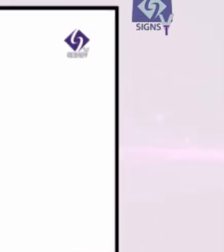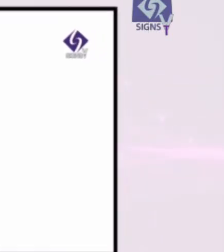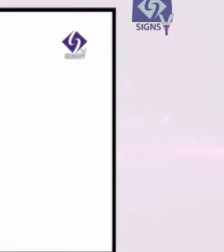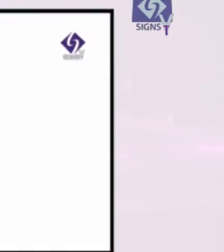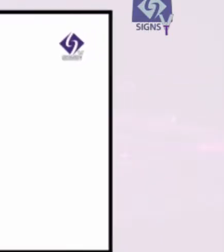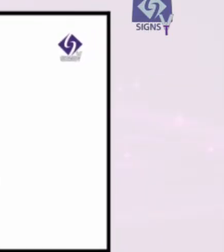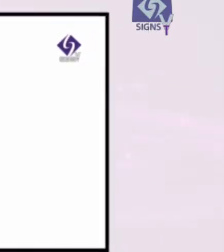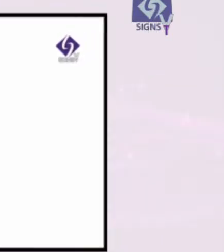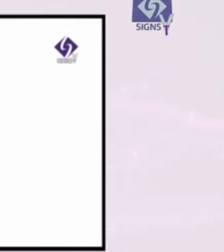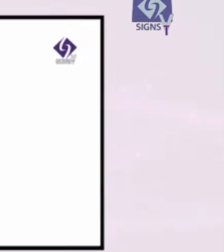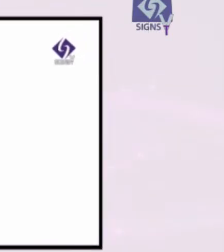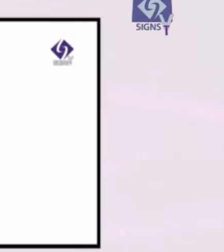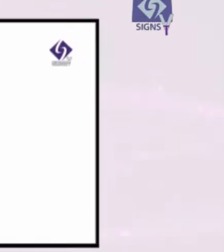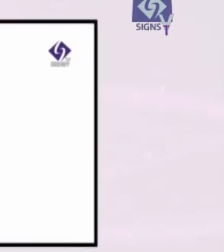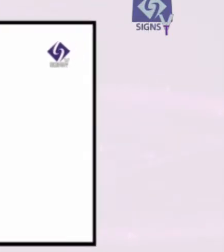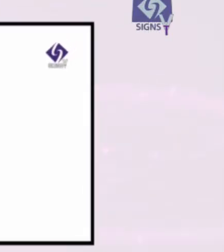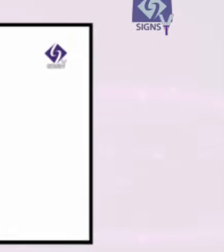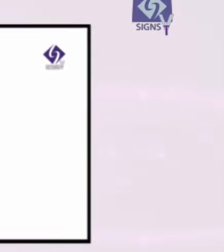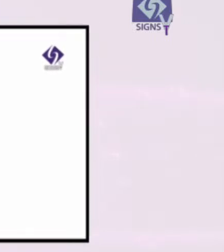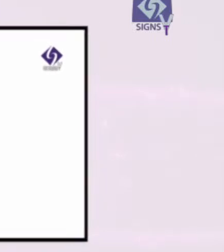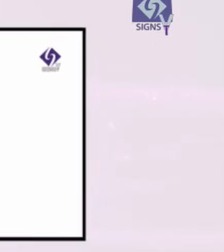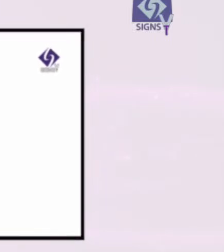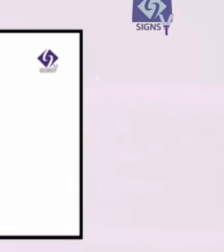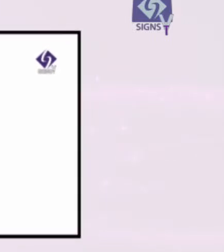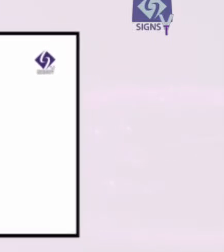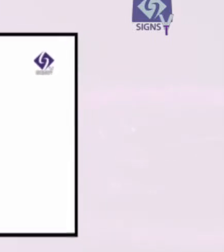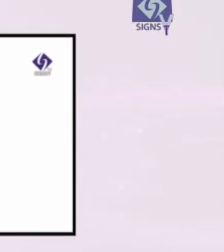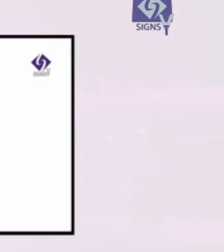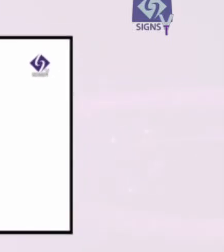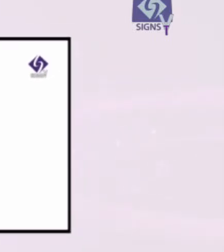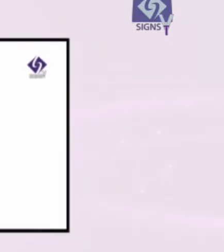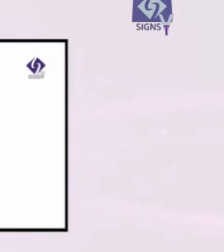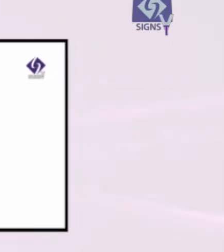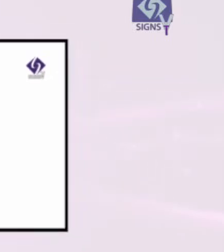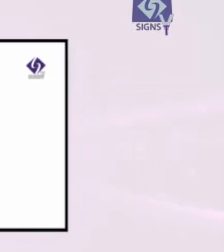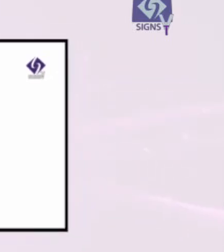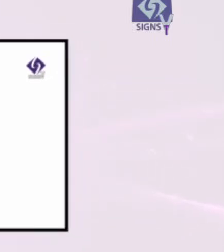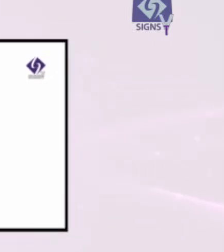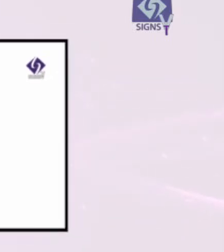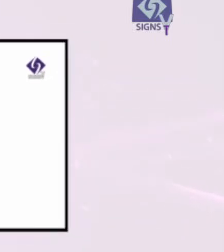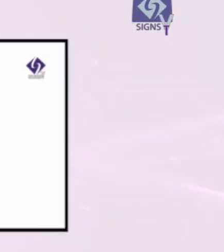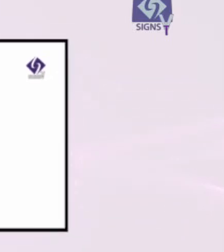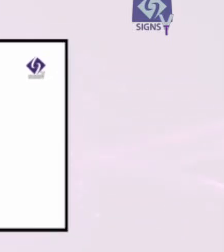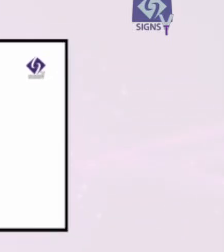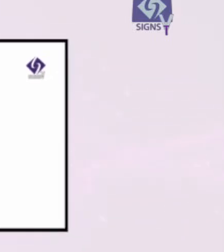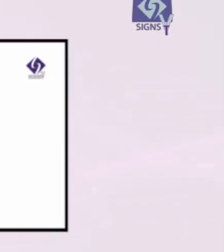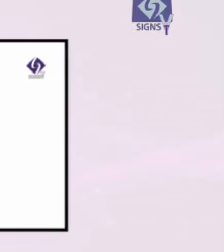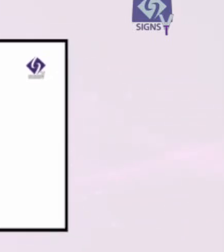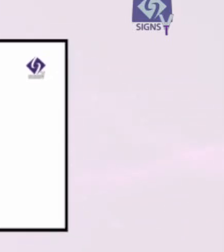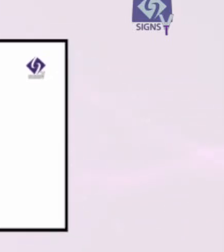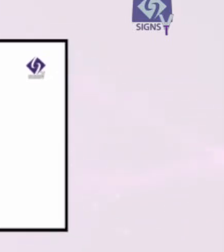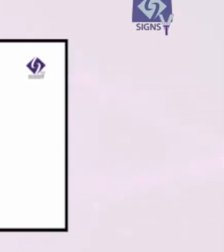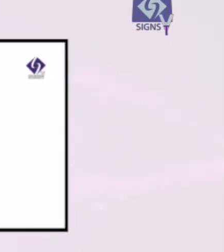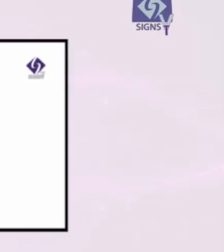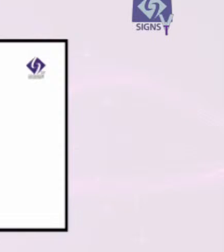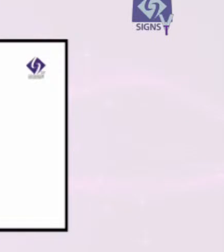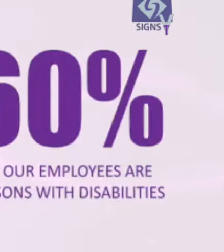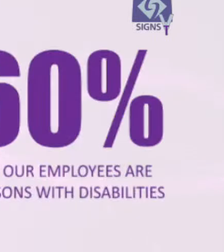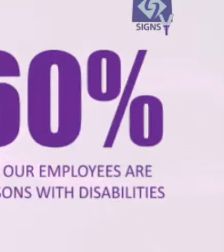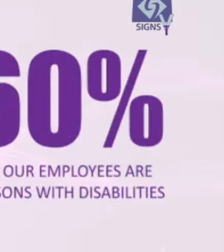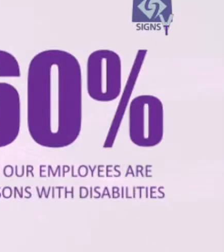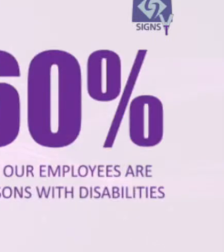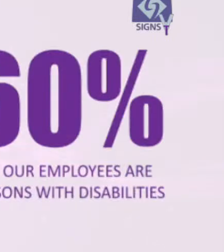supporting their creativity and, by extension, reducing discrimination, social stigma, and boosting their